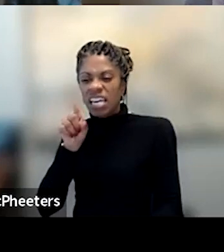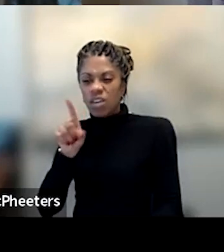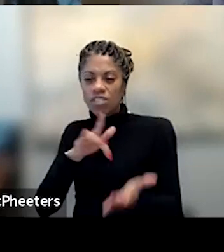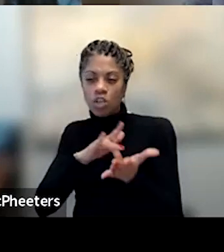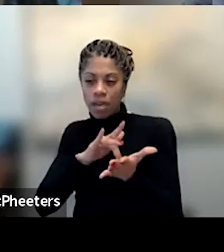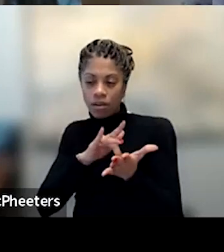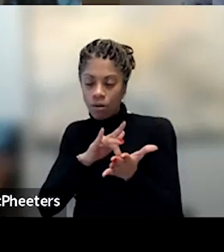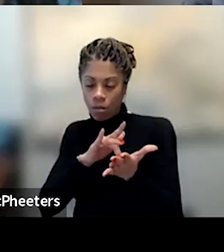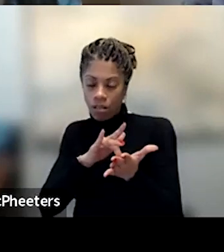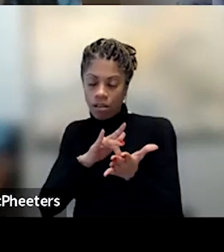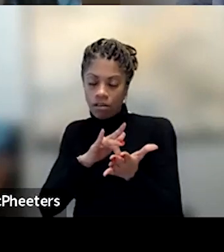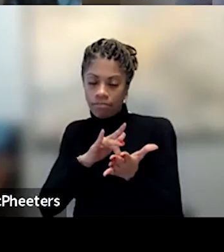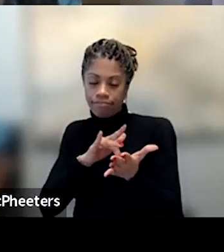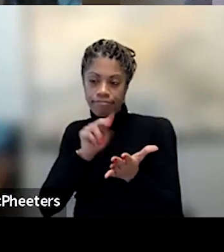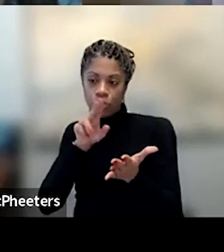into philanthropy.